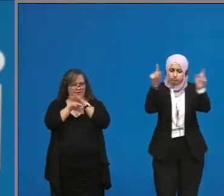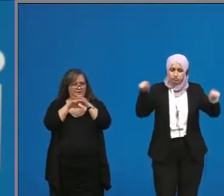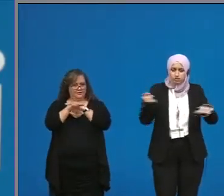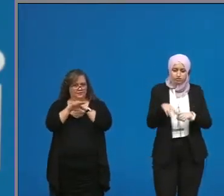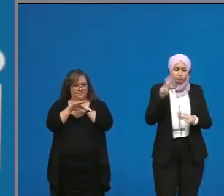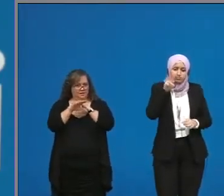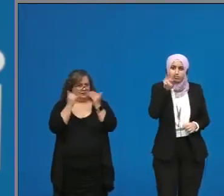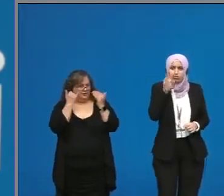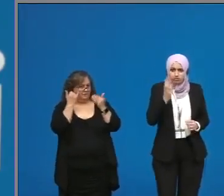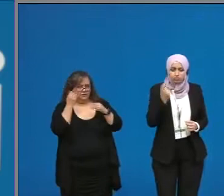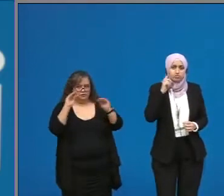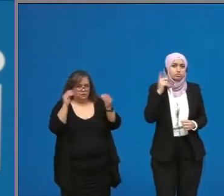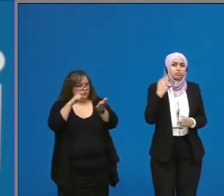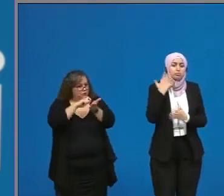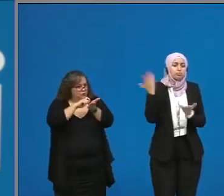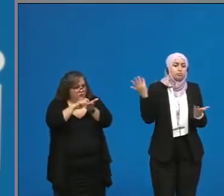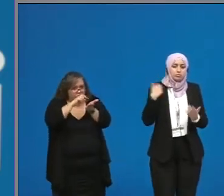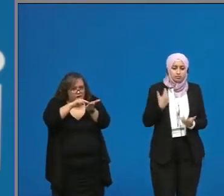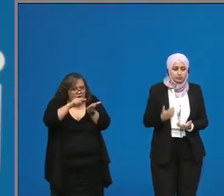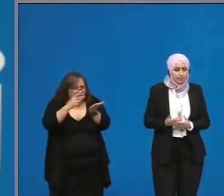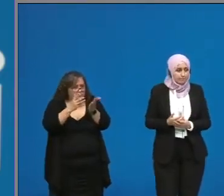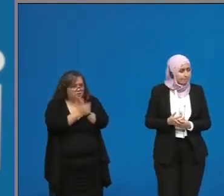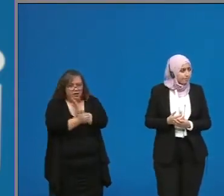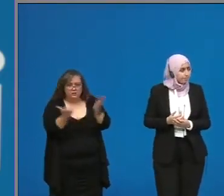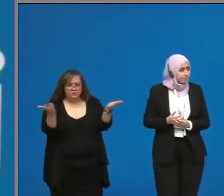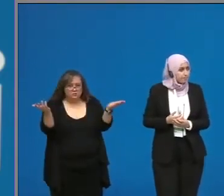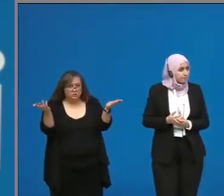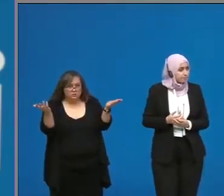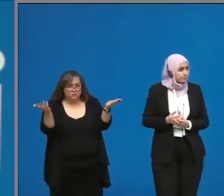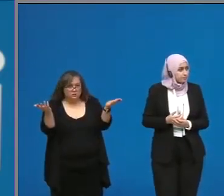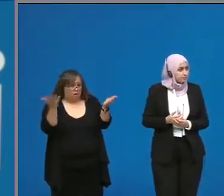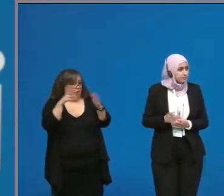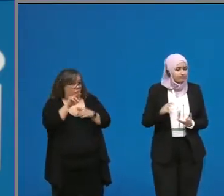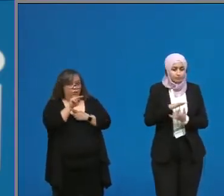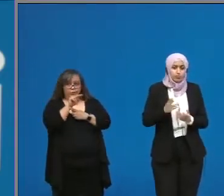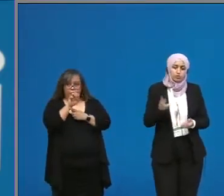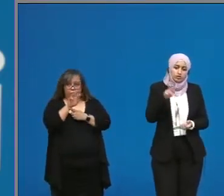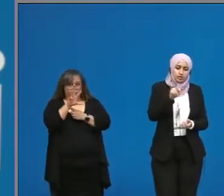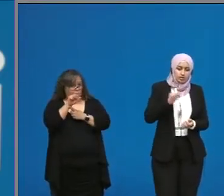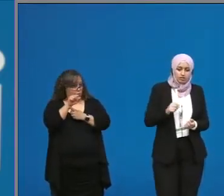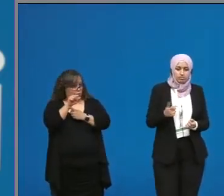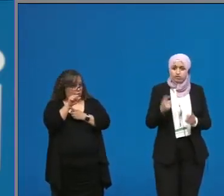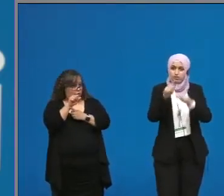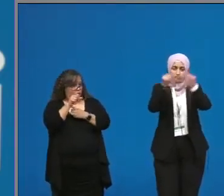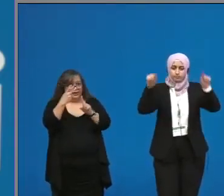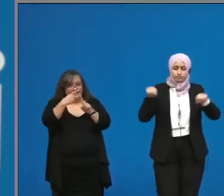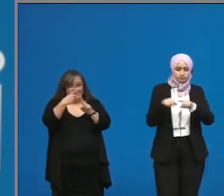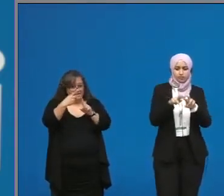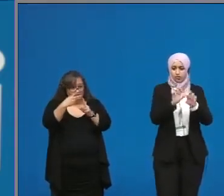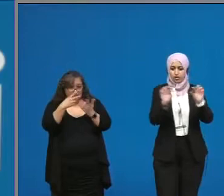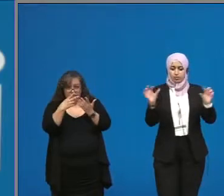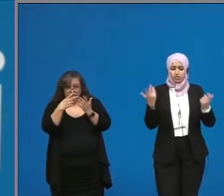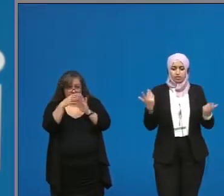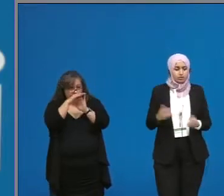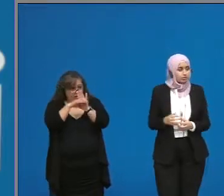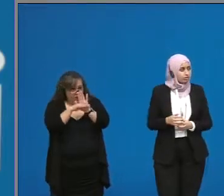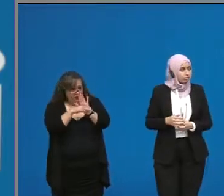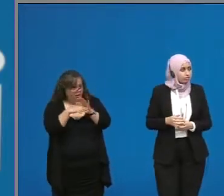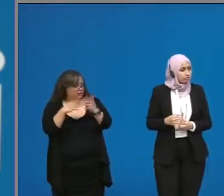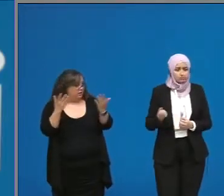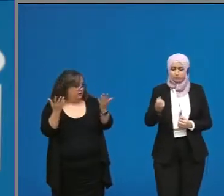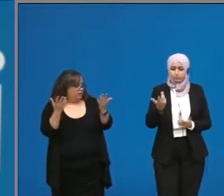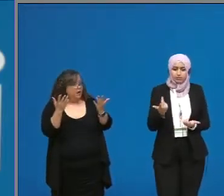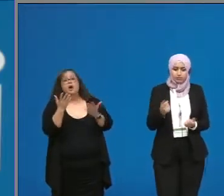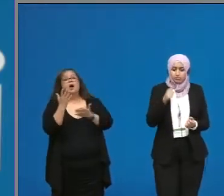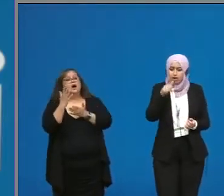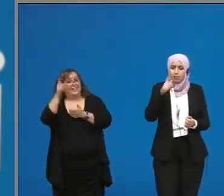deaf. Another very important problem is the news. We received, some of our deaf friends told us this